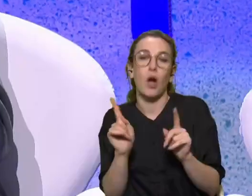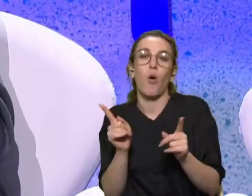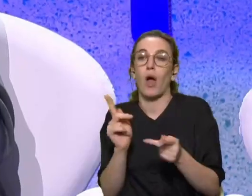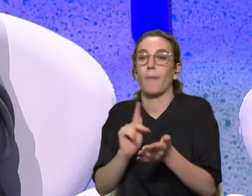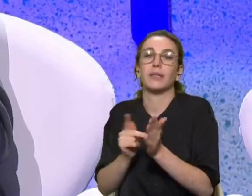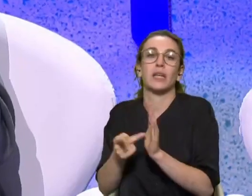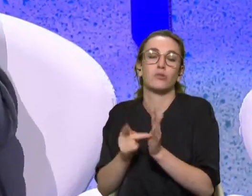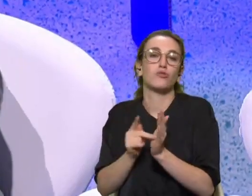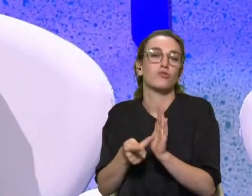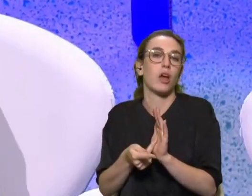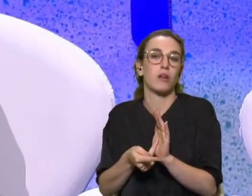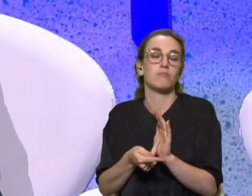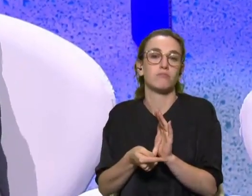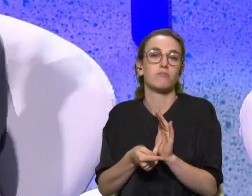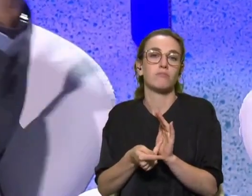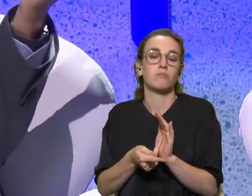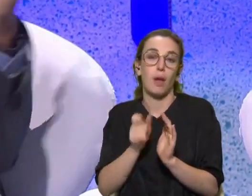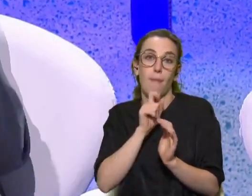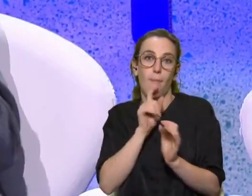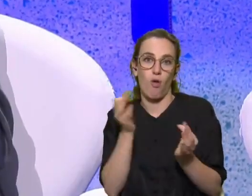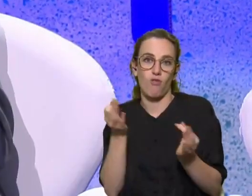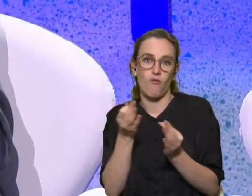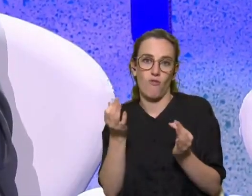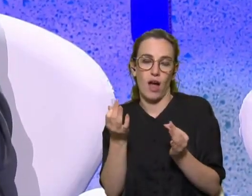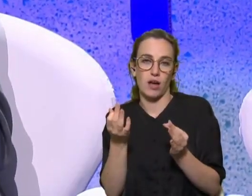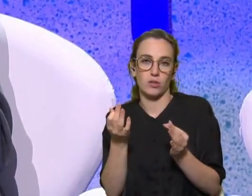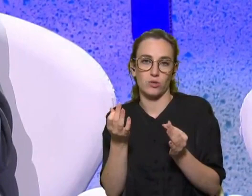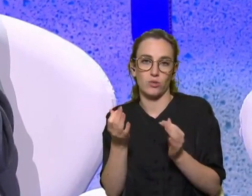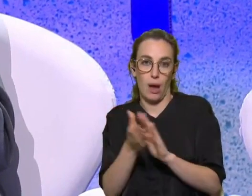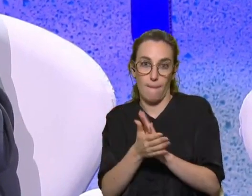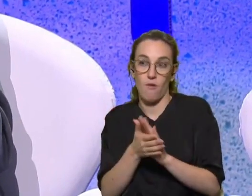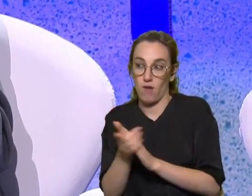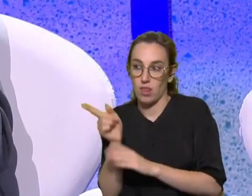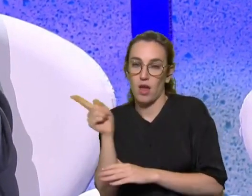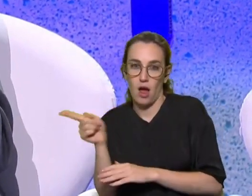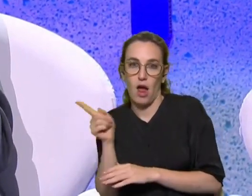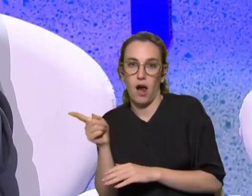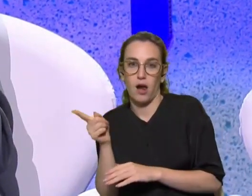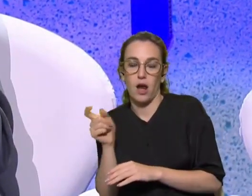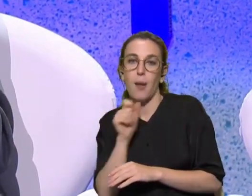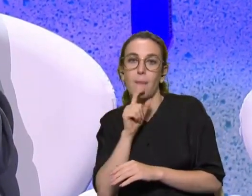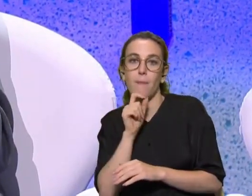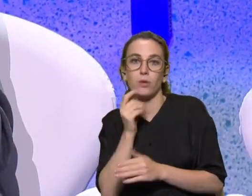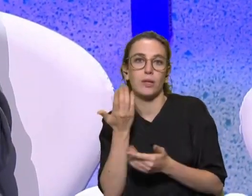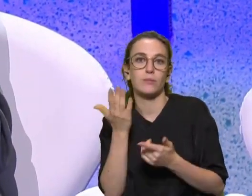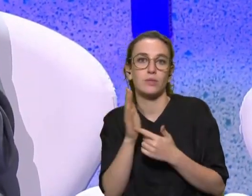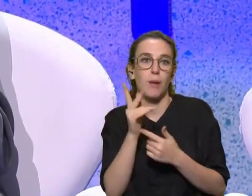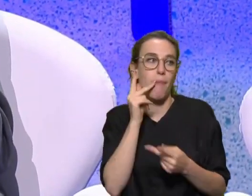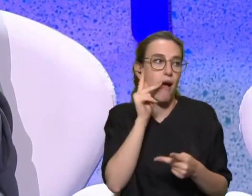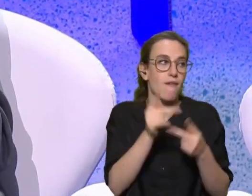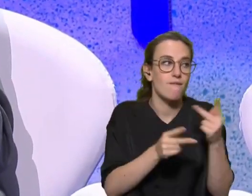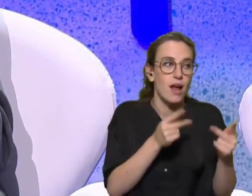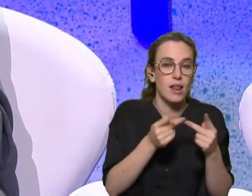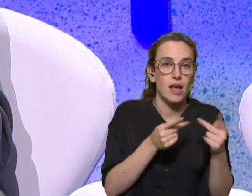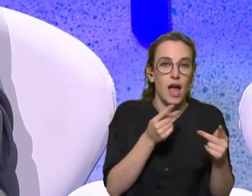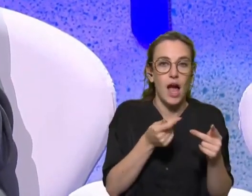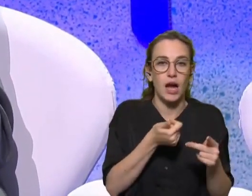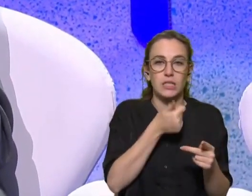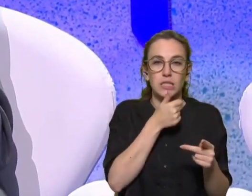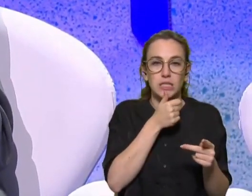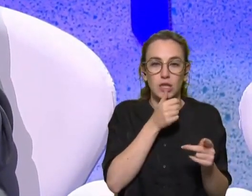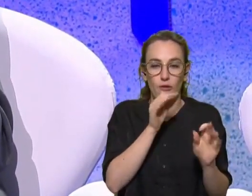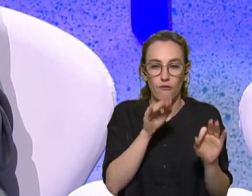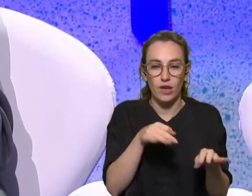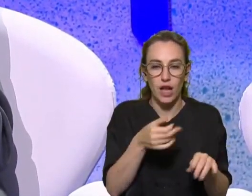decrease? It's a technology. AI is a technology and can be used, as João Gahnemann mentioned, to assess, not